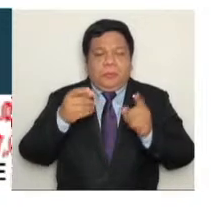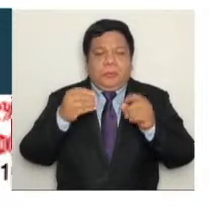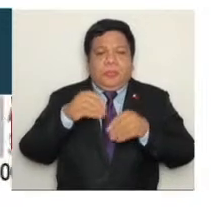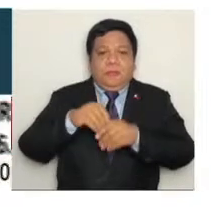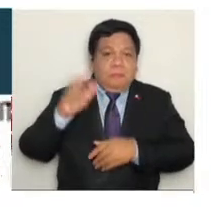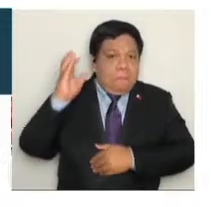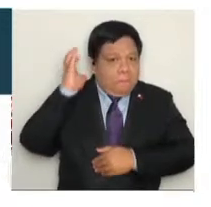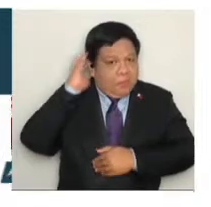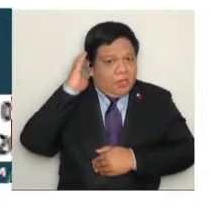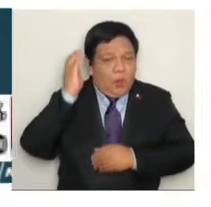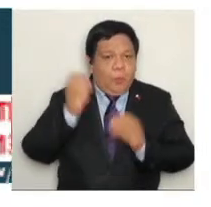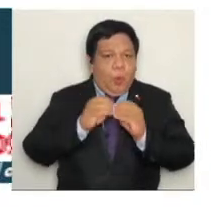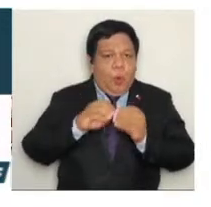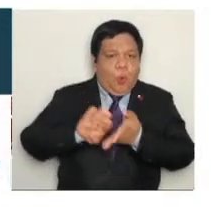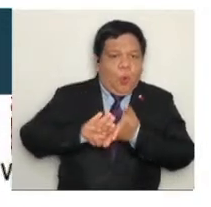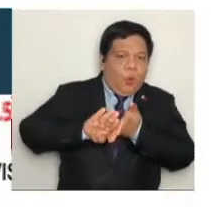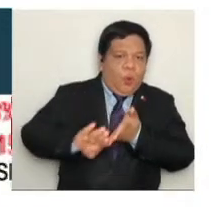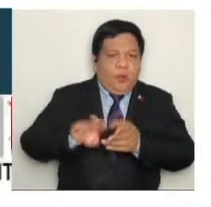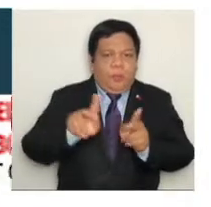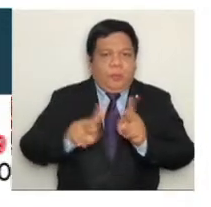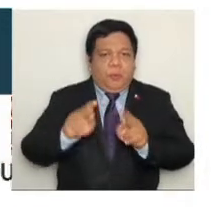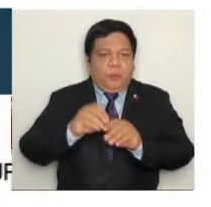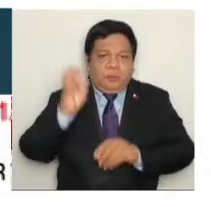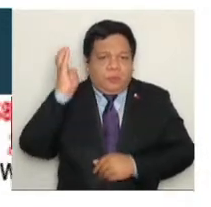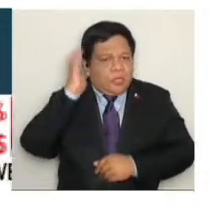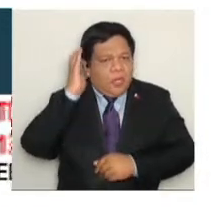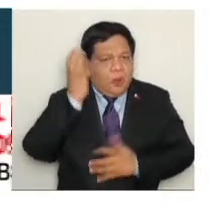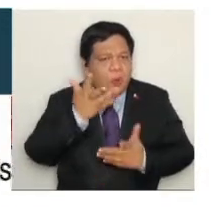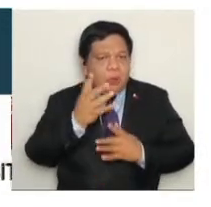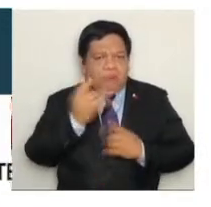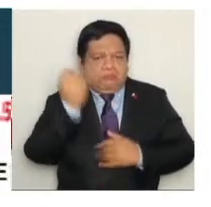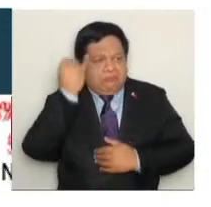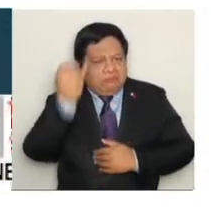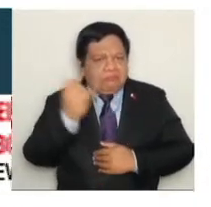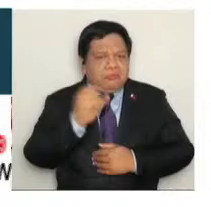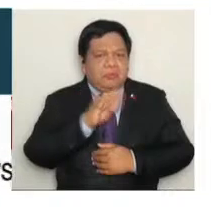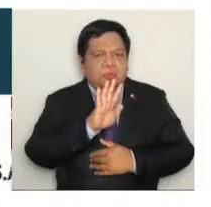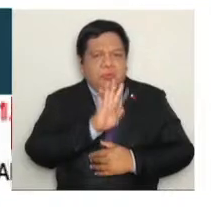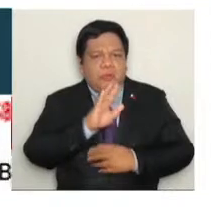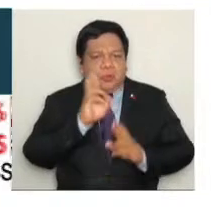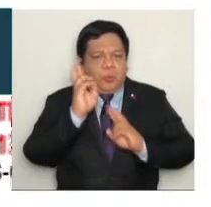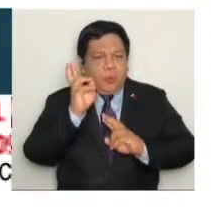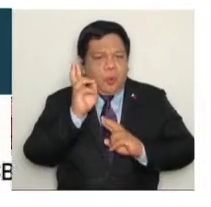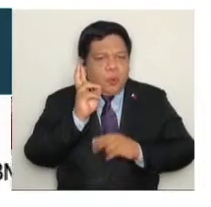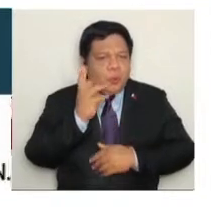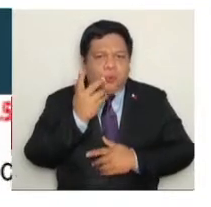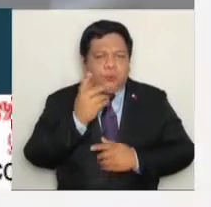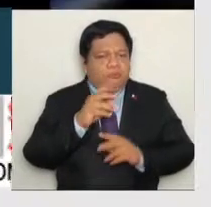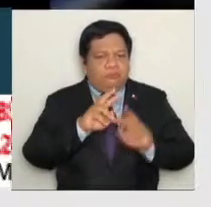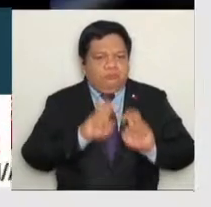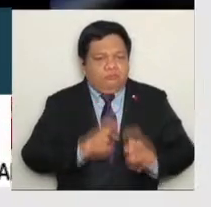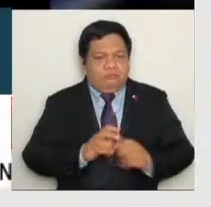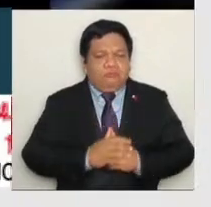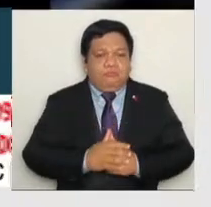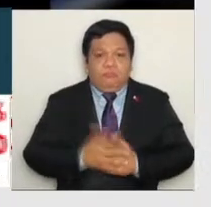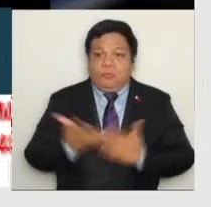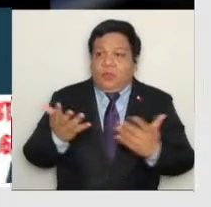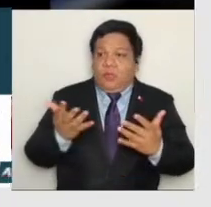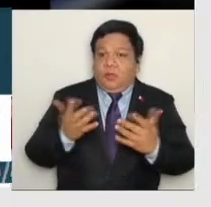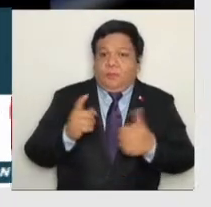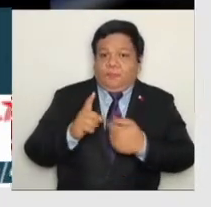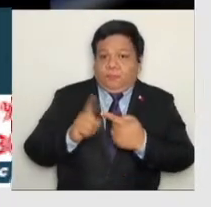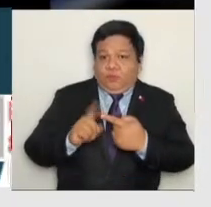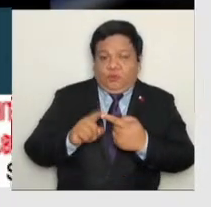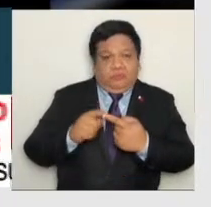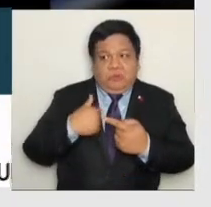marginalizing the people there. What are your thoughts on this? Your reaction to their findings, Secretary Roque? Number one, I don't know this group. It's the first